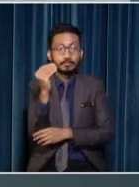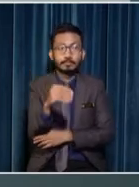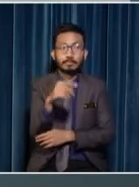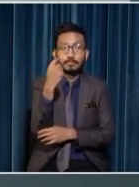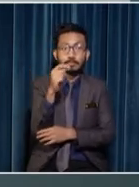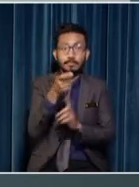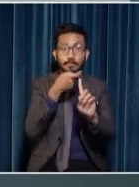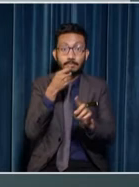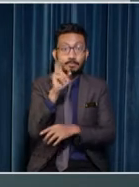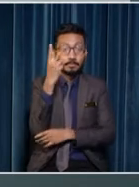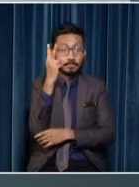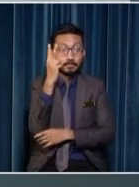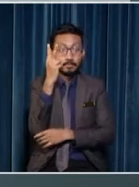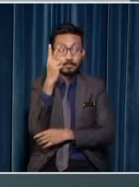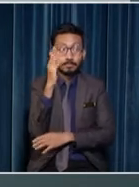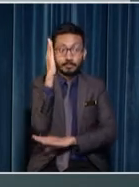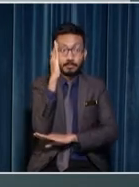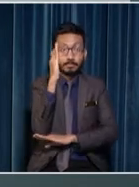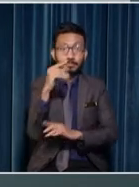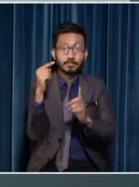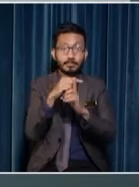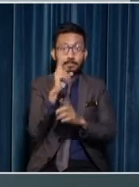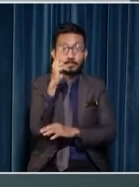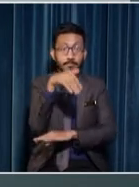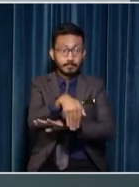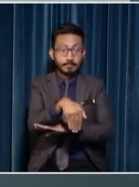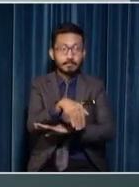equals 24 hours.